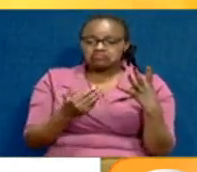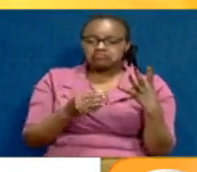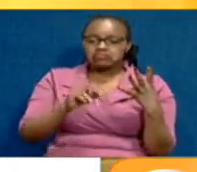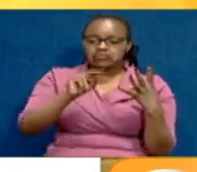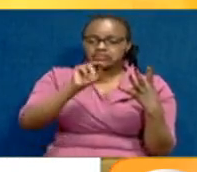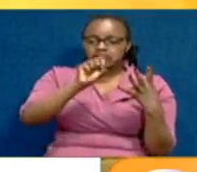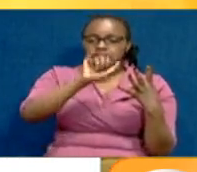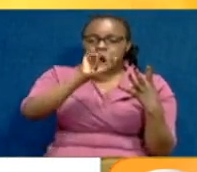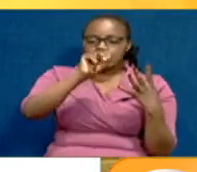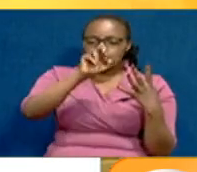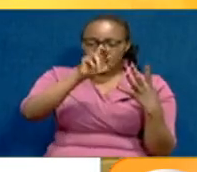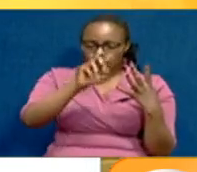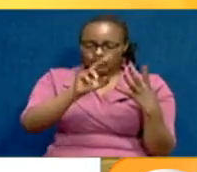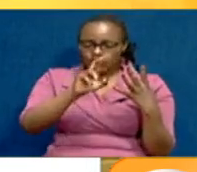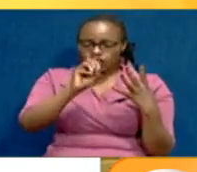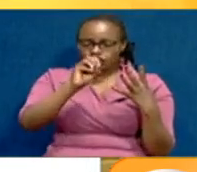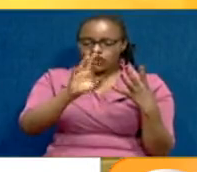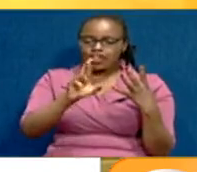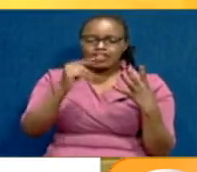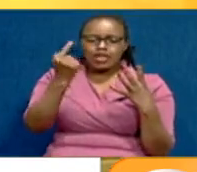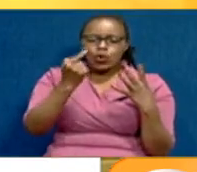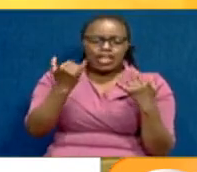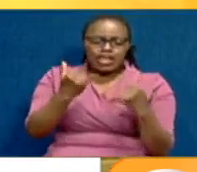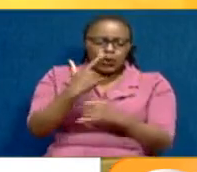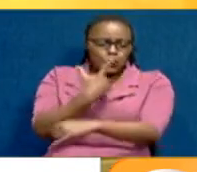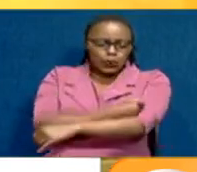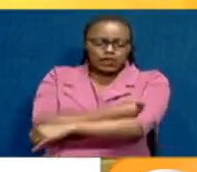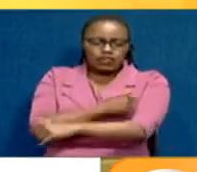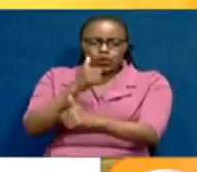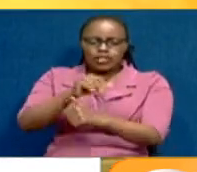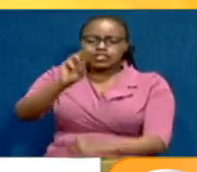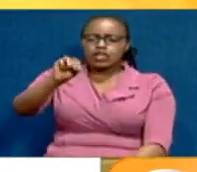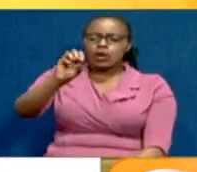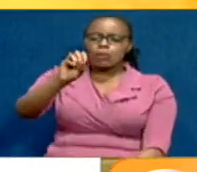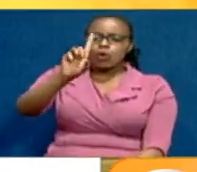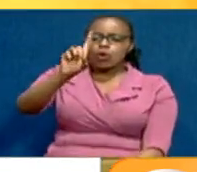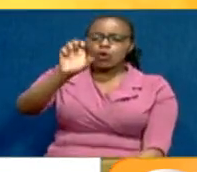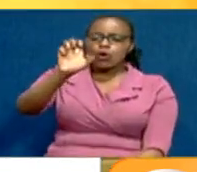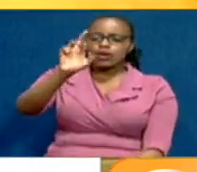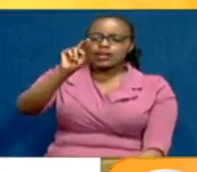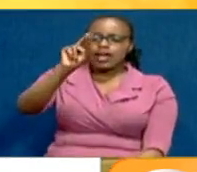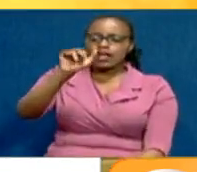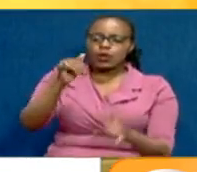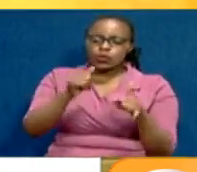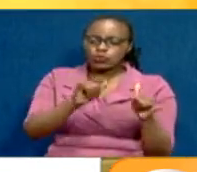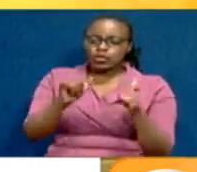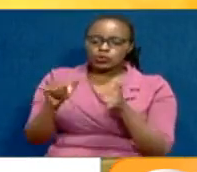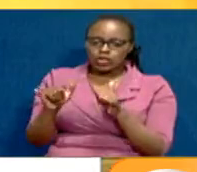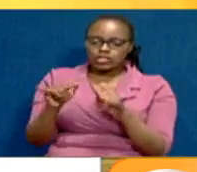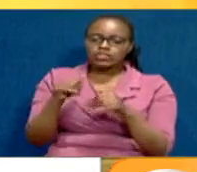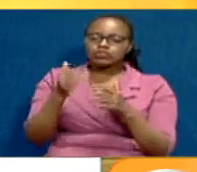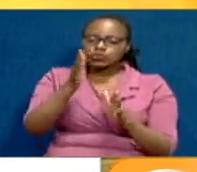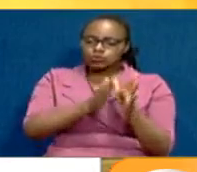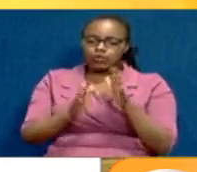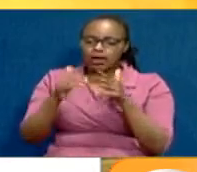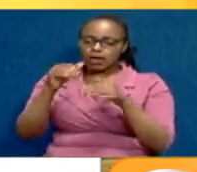Sinopharm. The vaccine that we do not currently have is Moderna, and we are trying to make